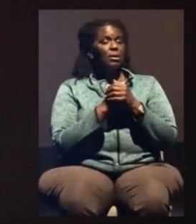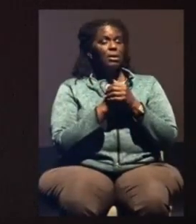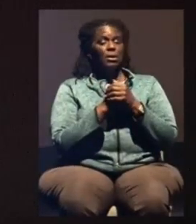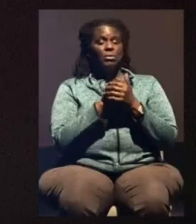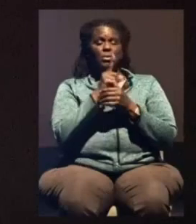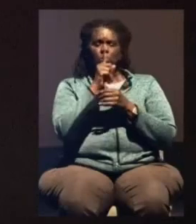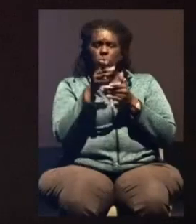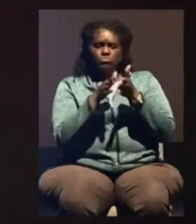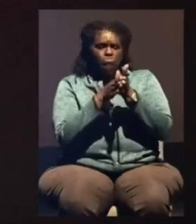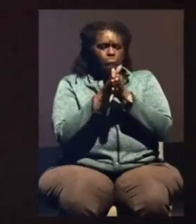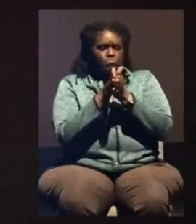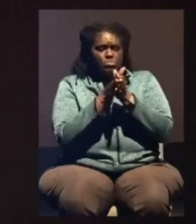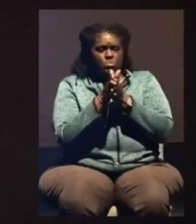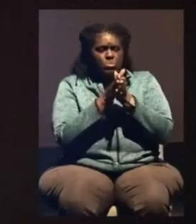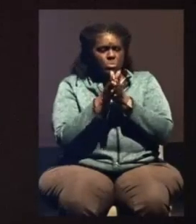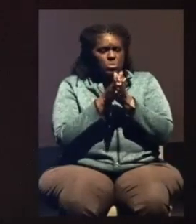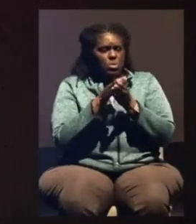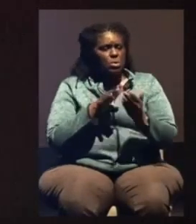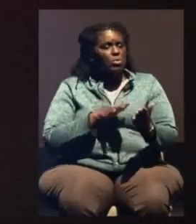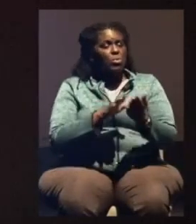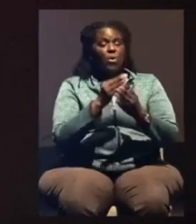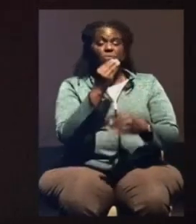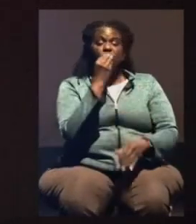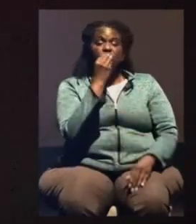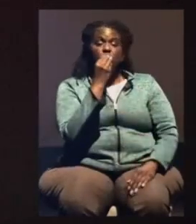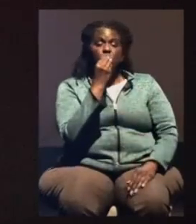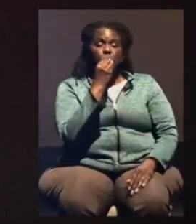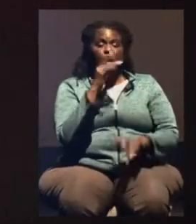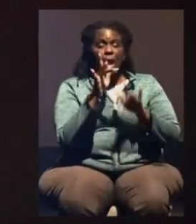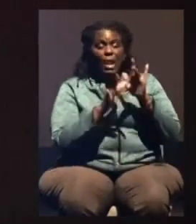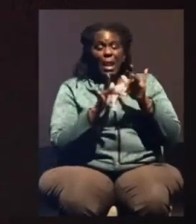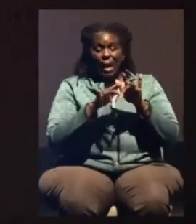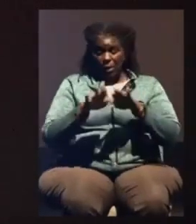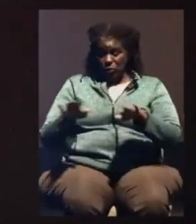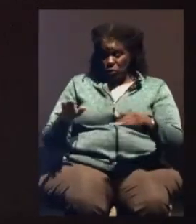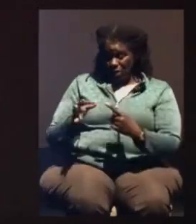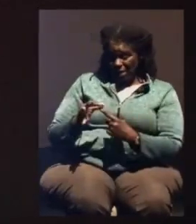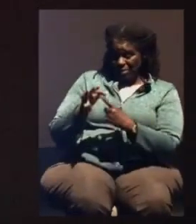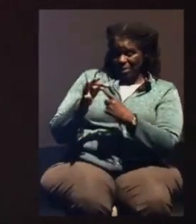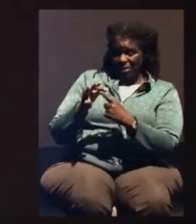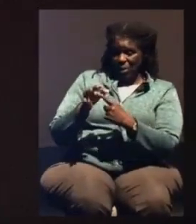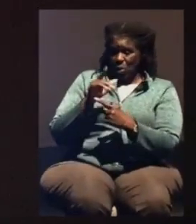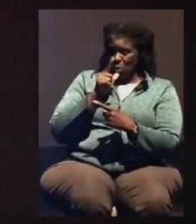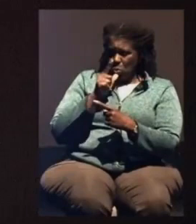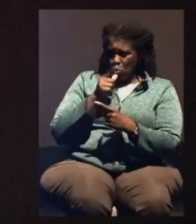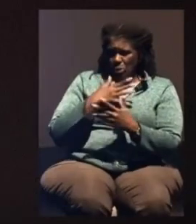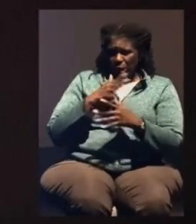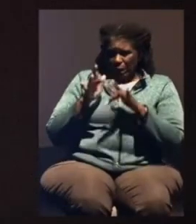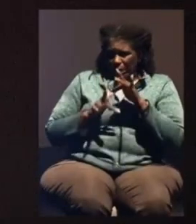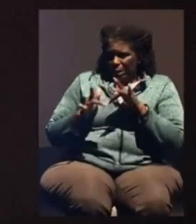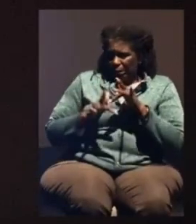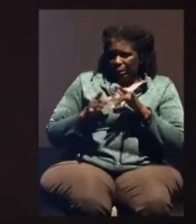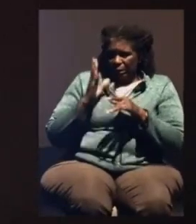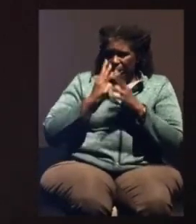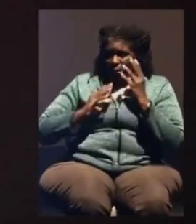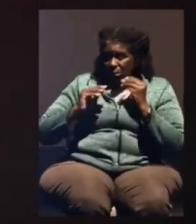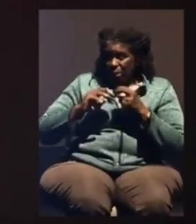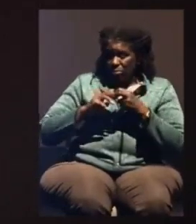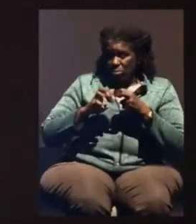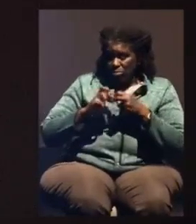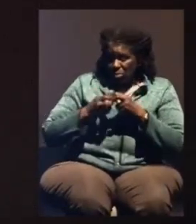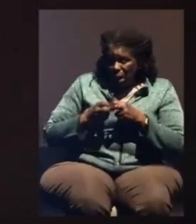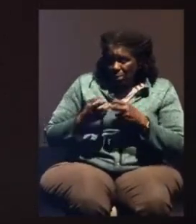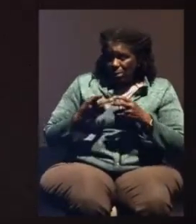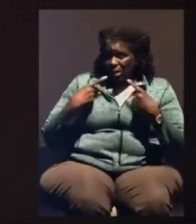real urgency to addressing food insecurity. And children especially who are food insecure experience problems not